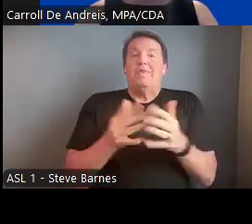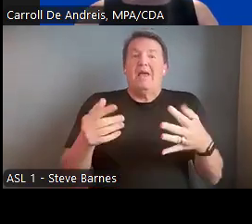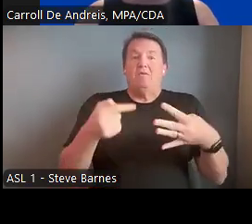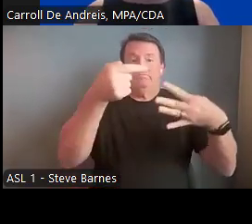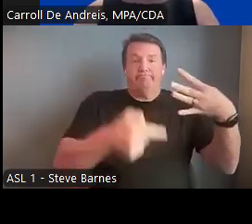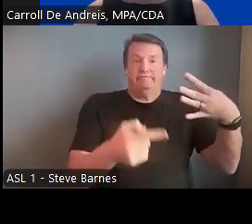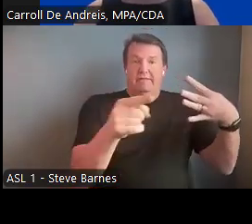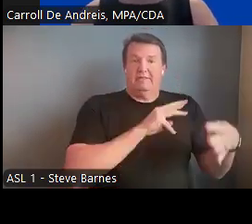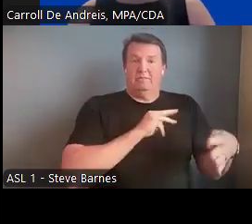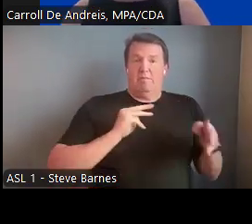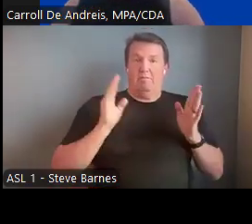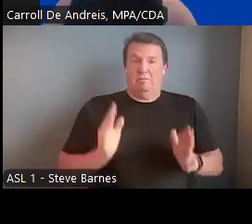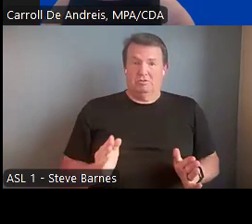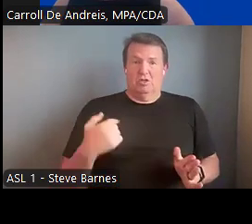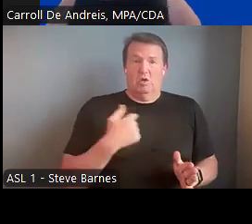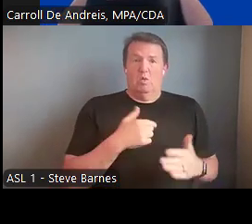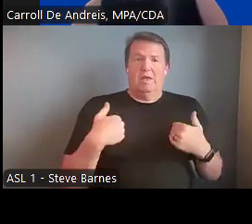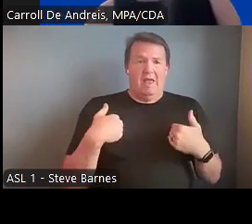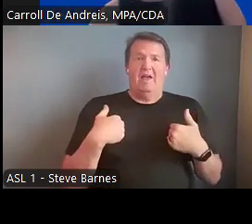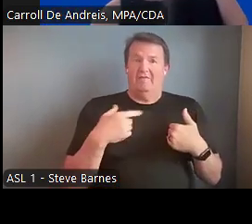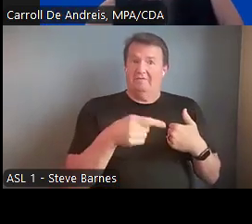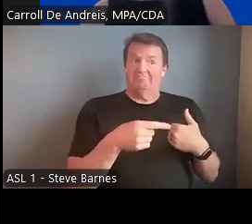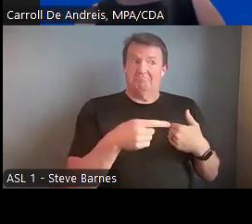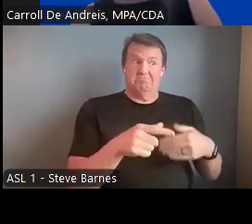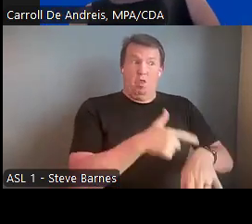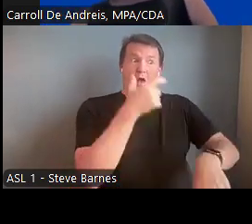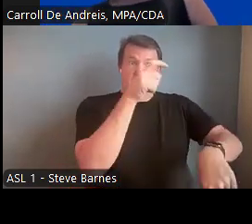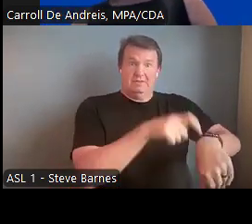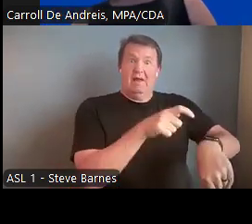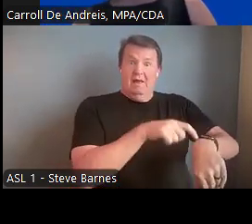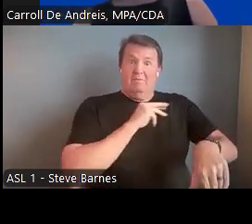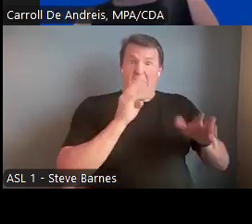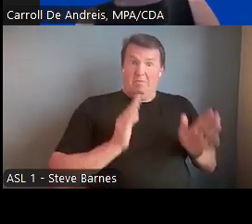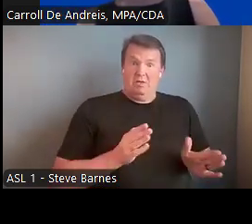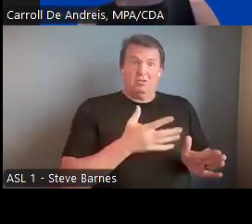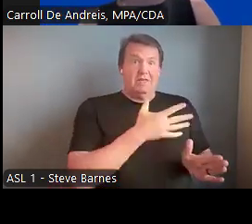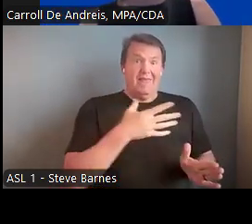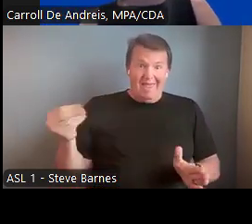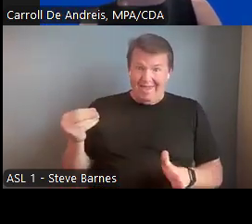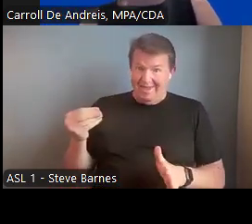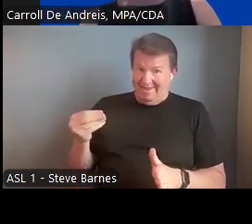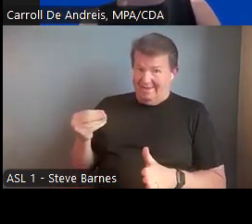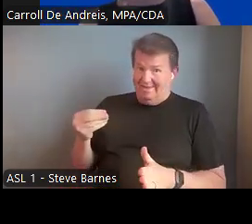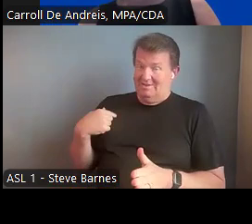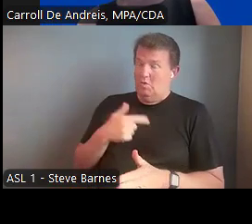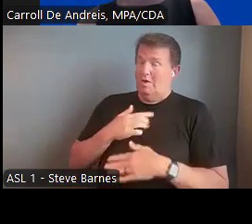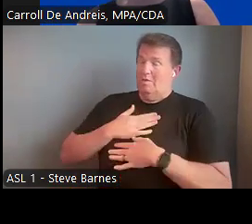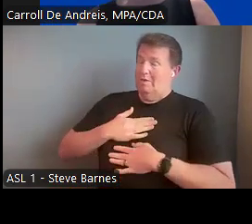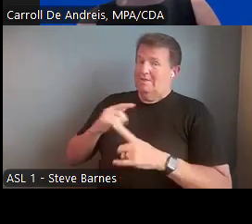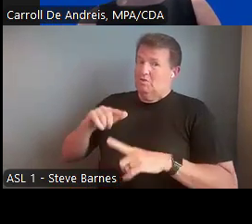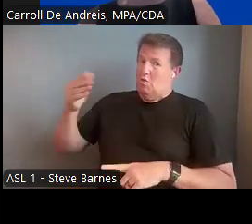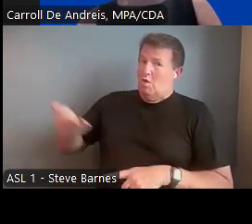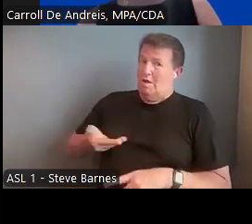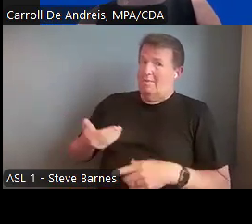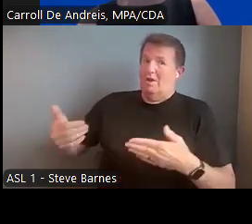EACAD members. We have some long-standing members here, and we are pleased to welcome